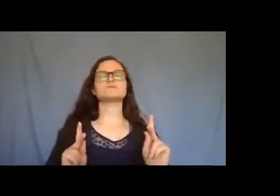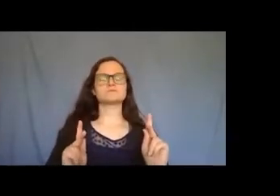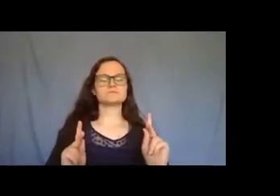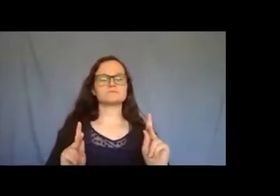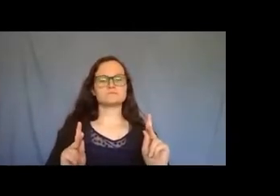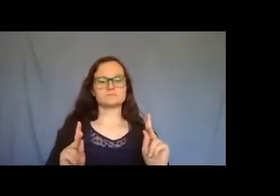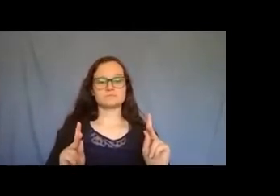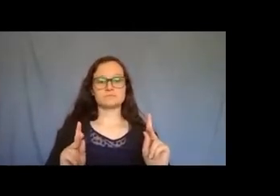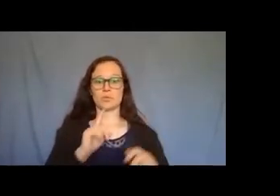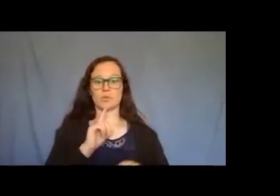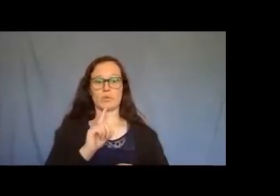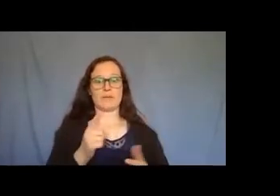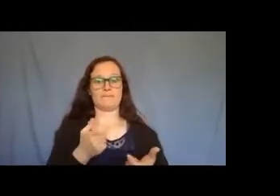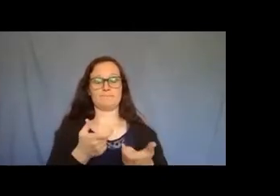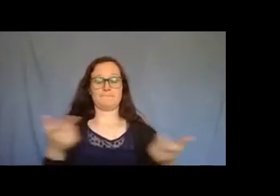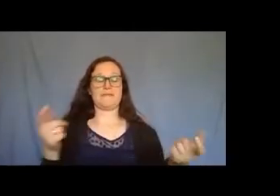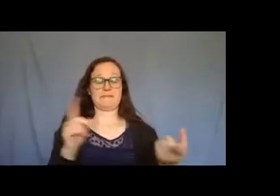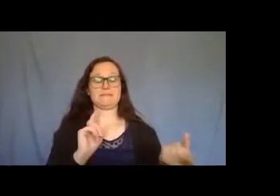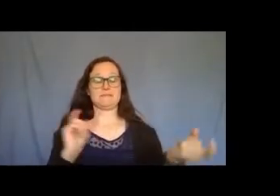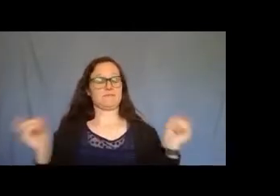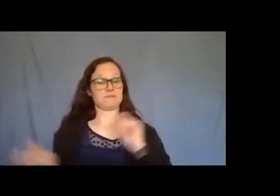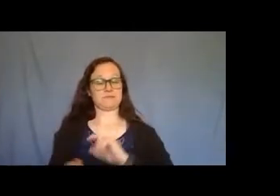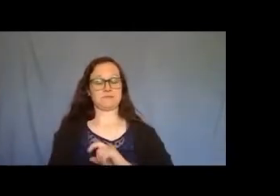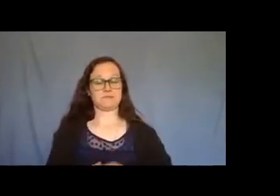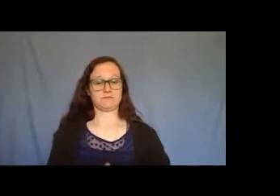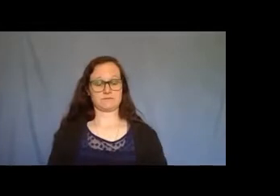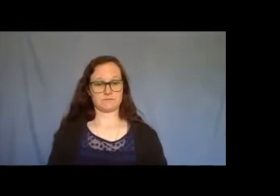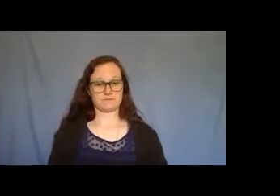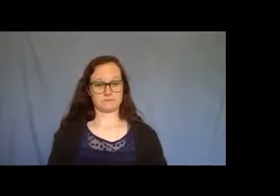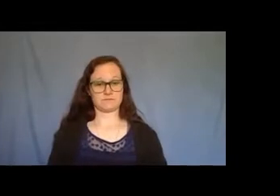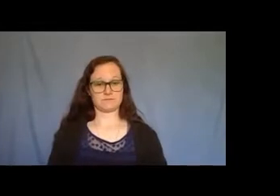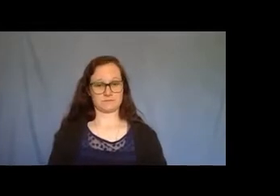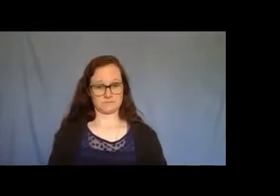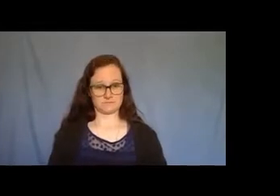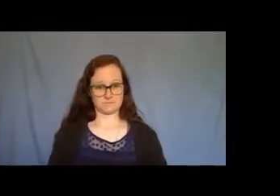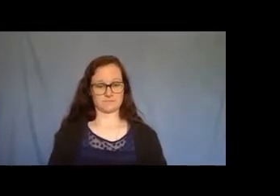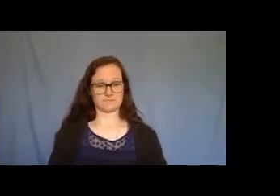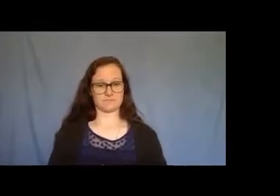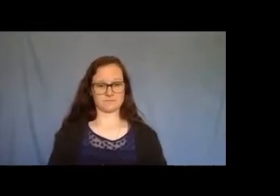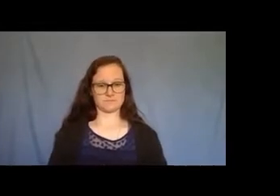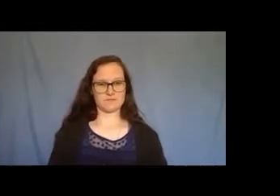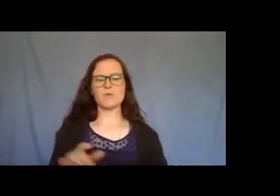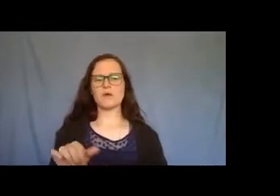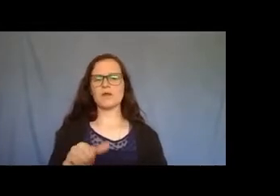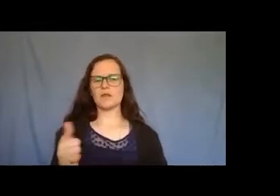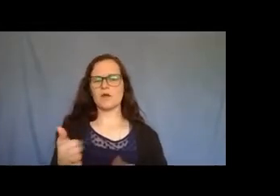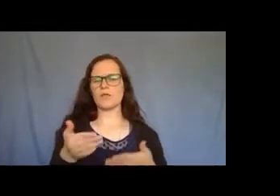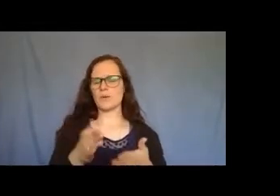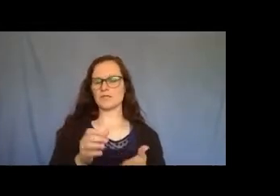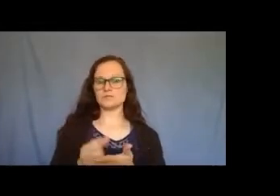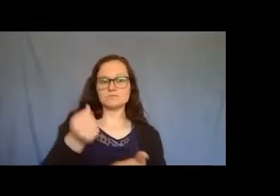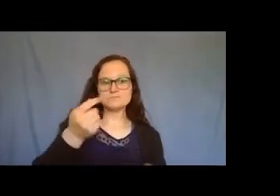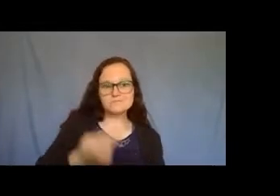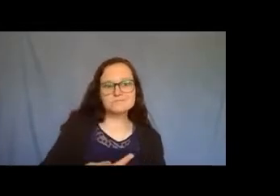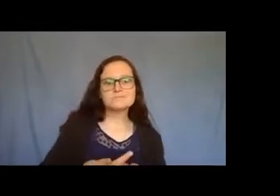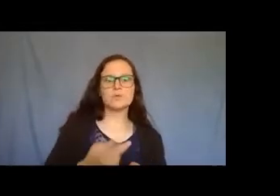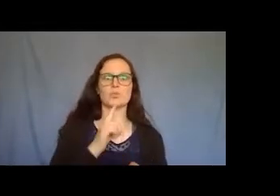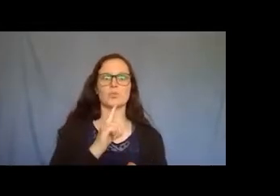significant differences between those populations. So yet another way to verify that a significant change did